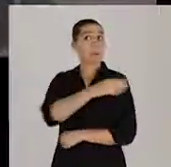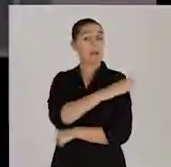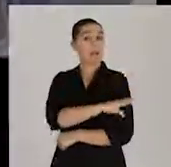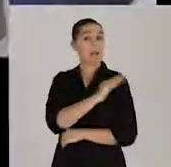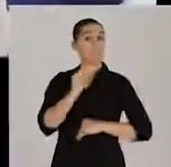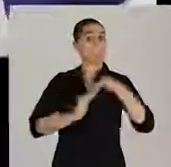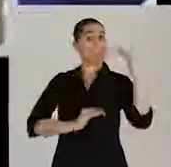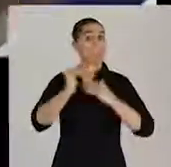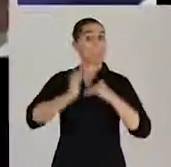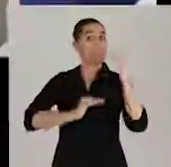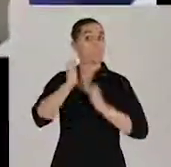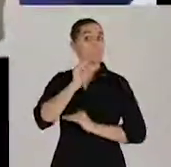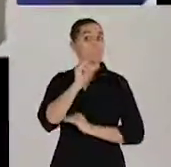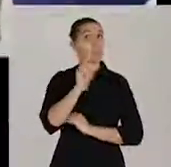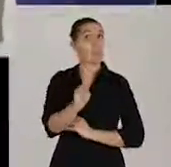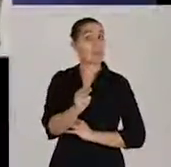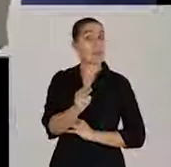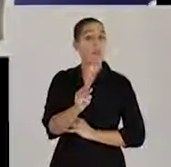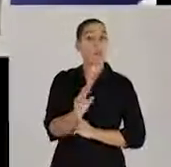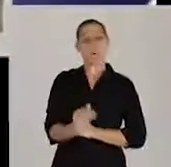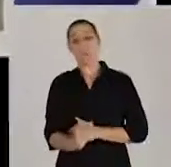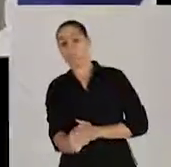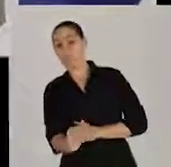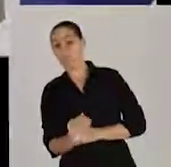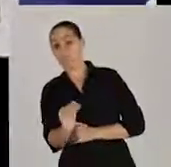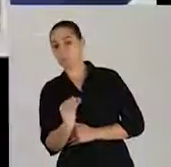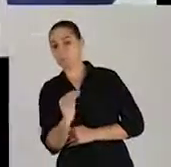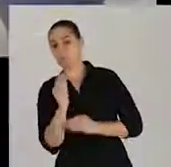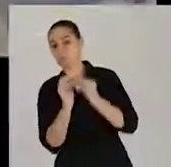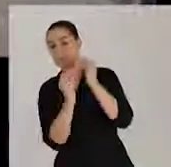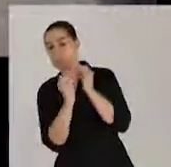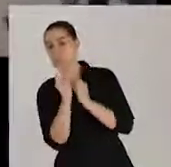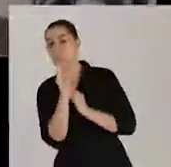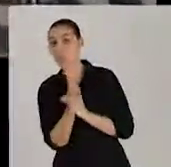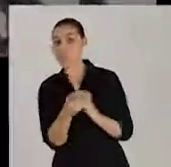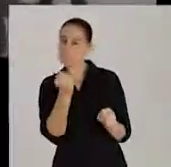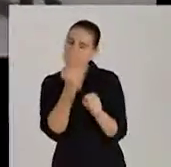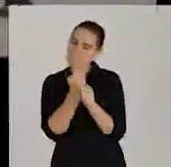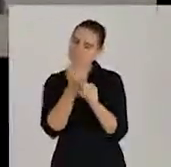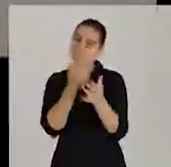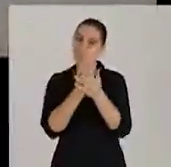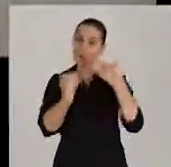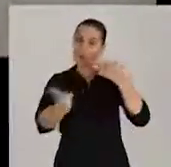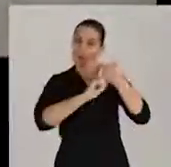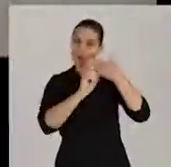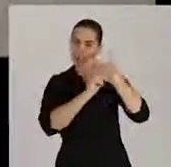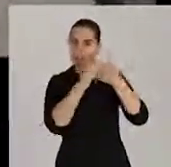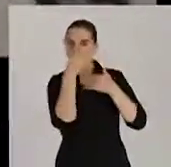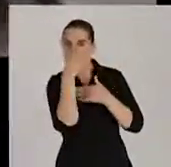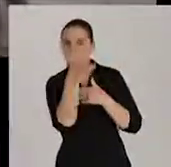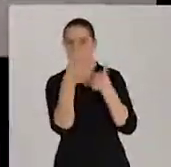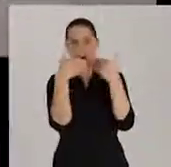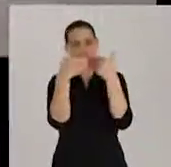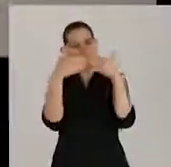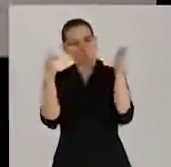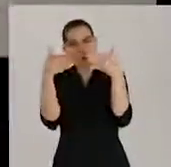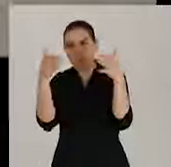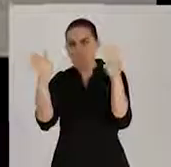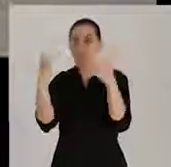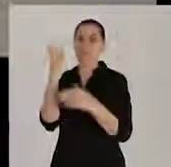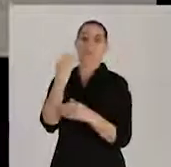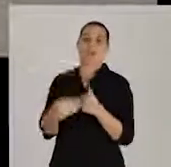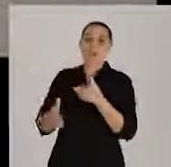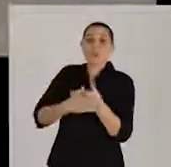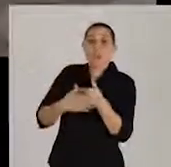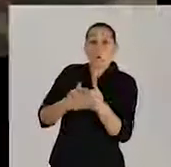these environmental infection control measures in the building design. Using natural ventilation in overcrowded waiting areas